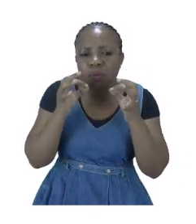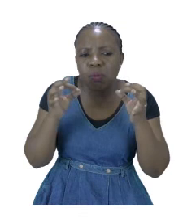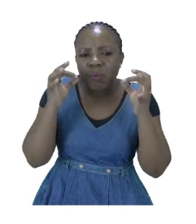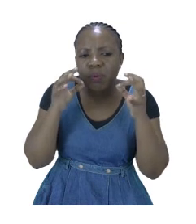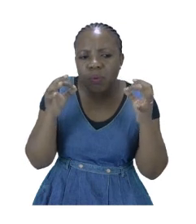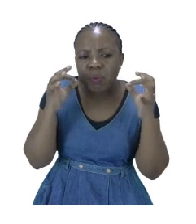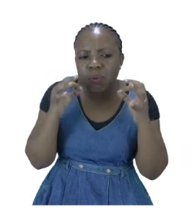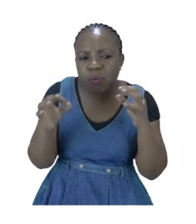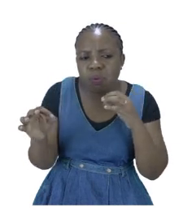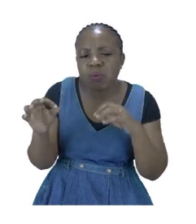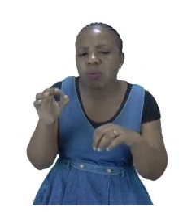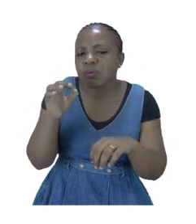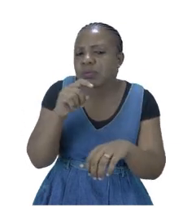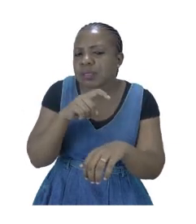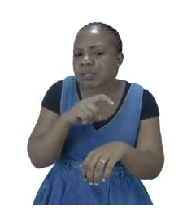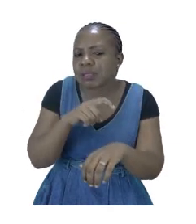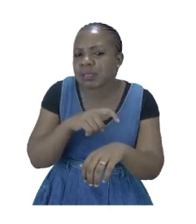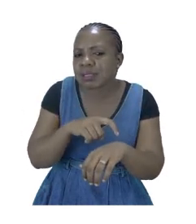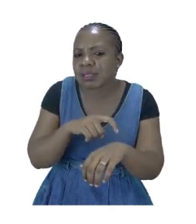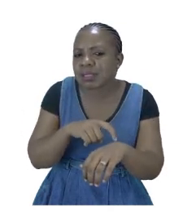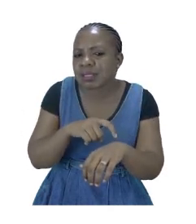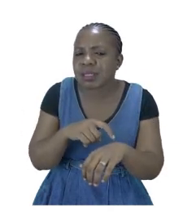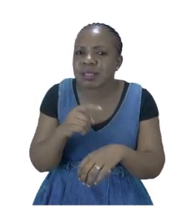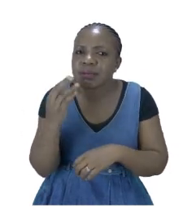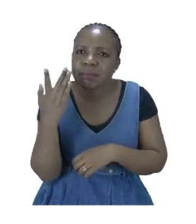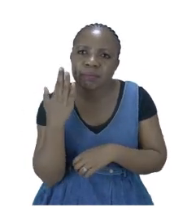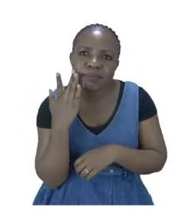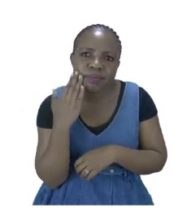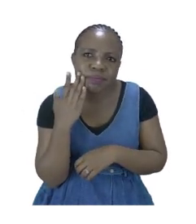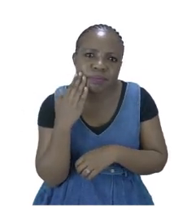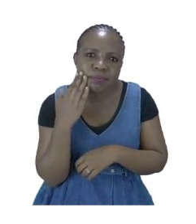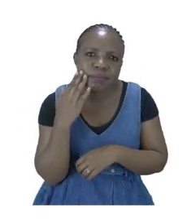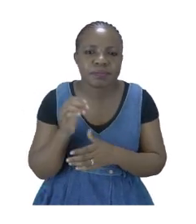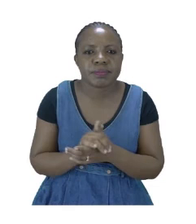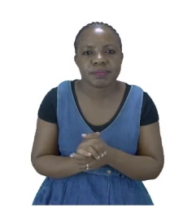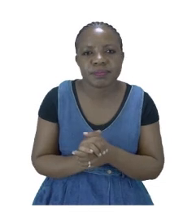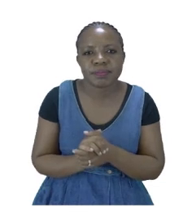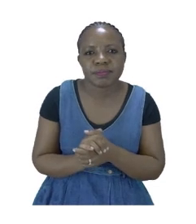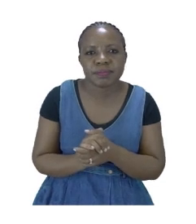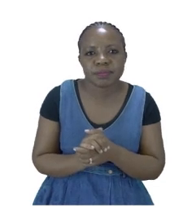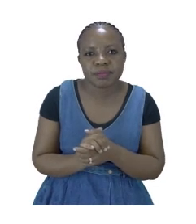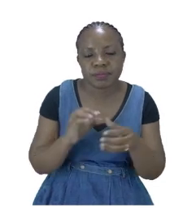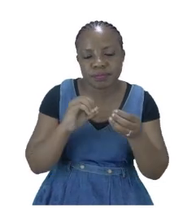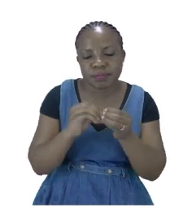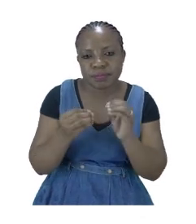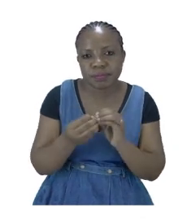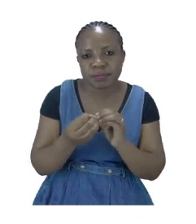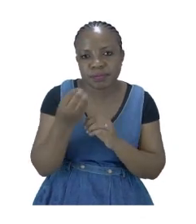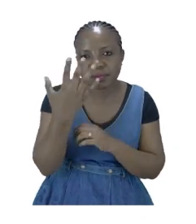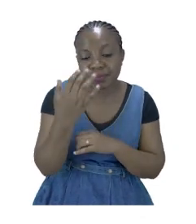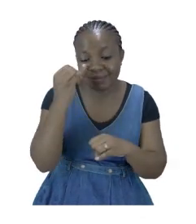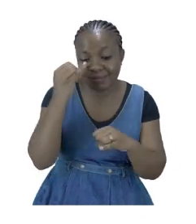do we sing children's songs? And number five, the last